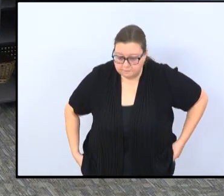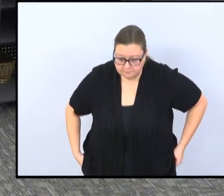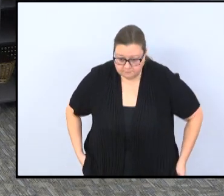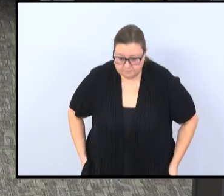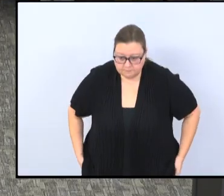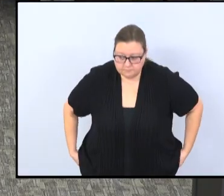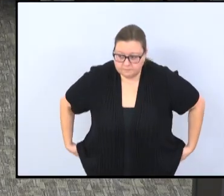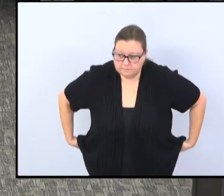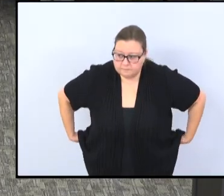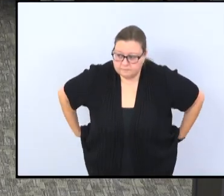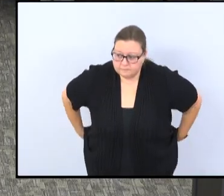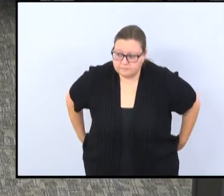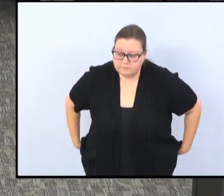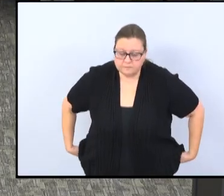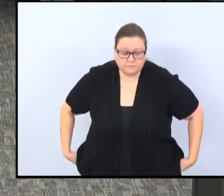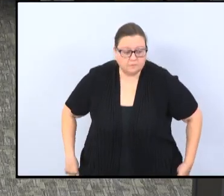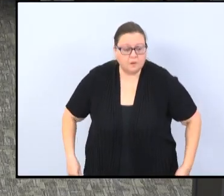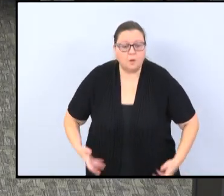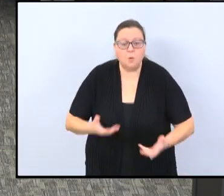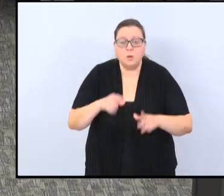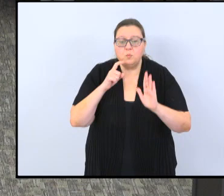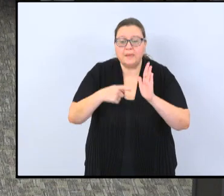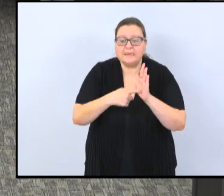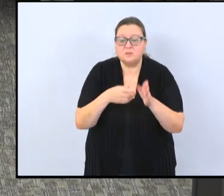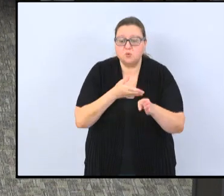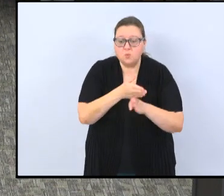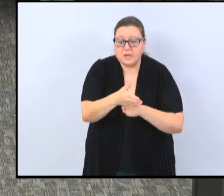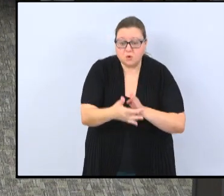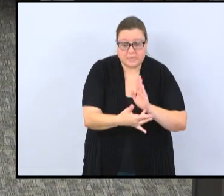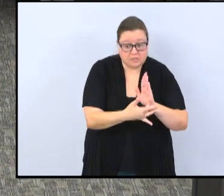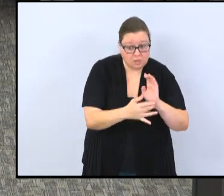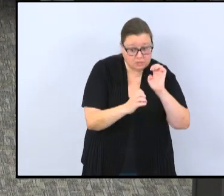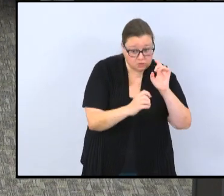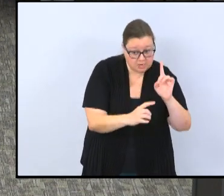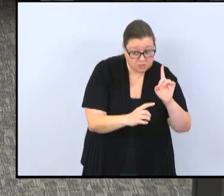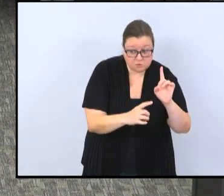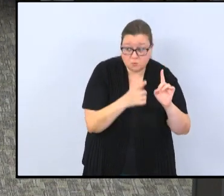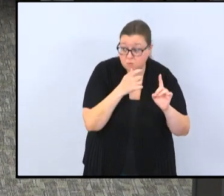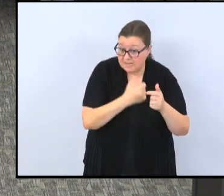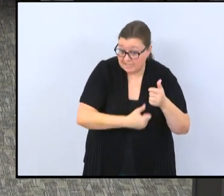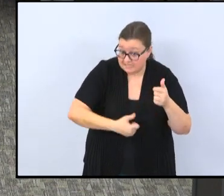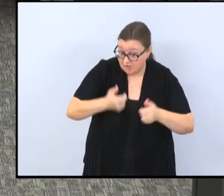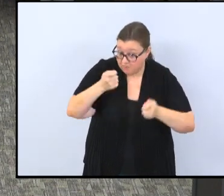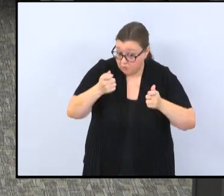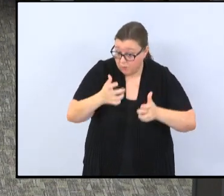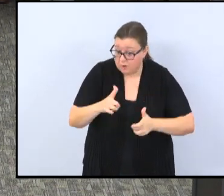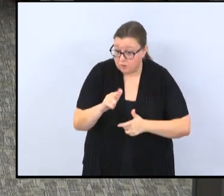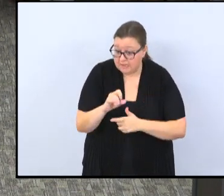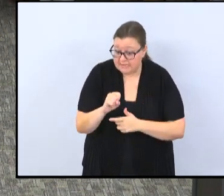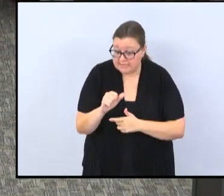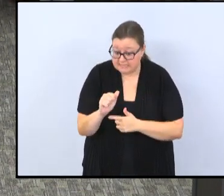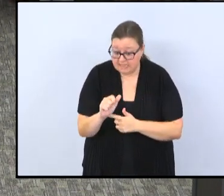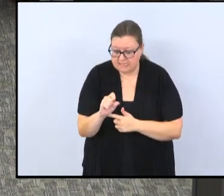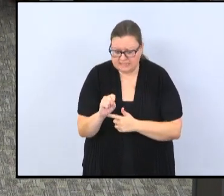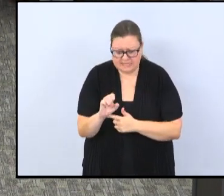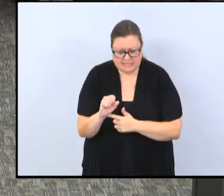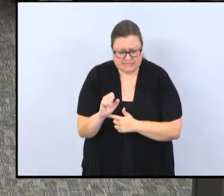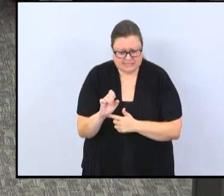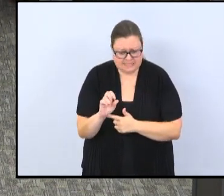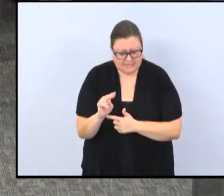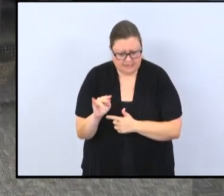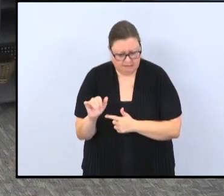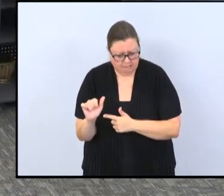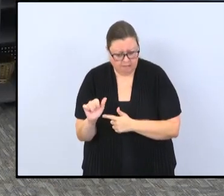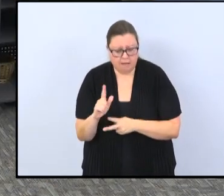We'd also like to recognize our Career and Technology Education Executive Director, Lisa Saxenian, and we'd also like